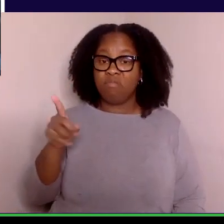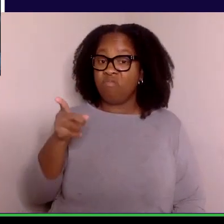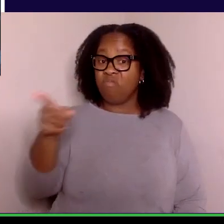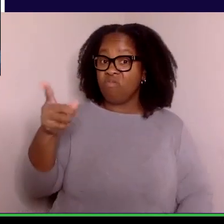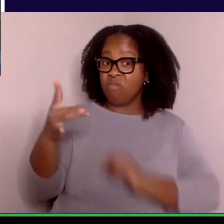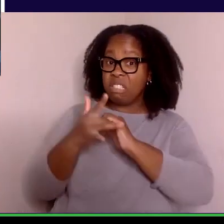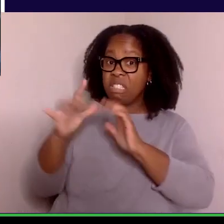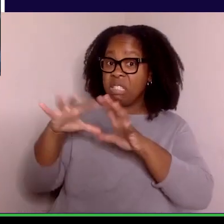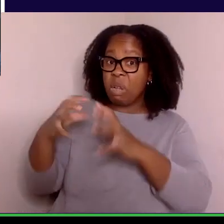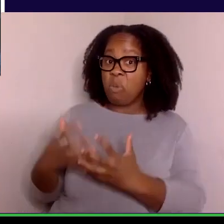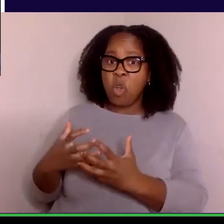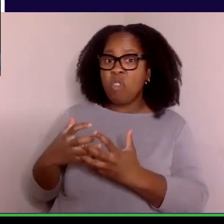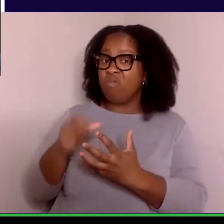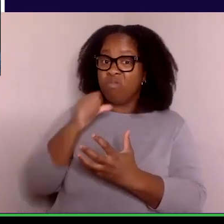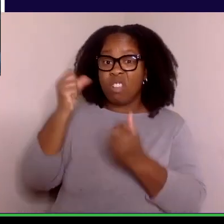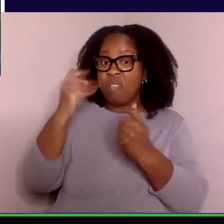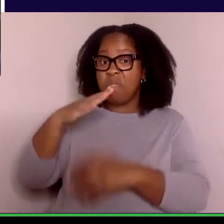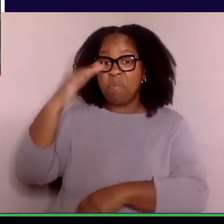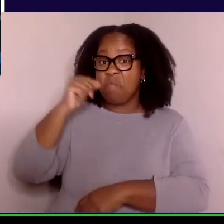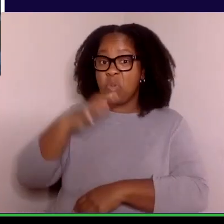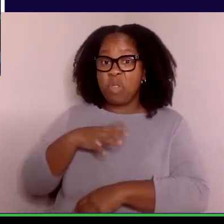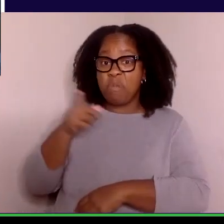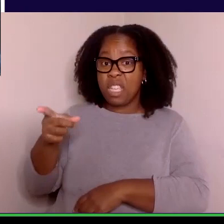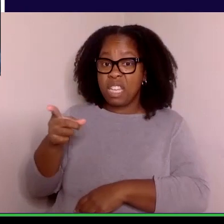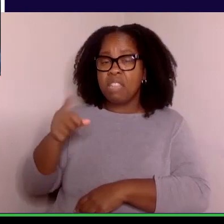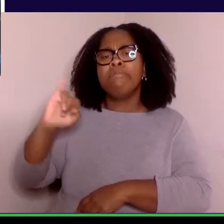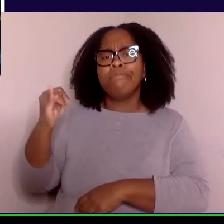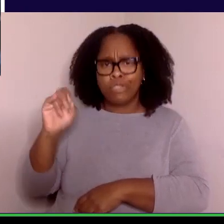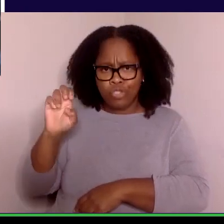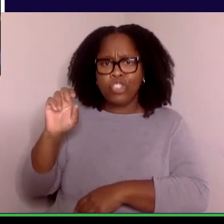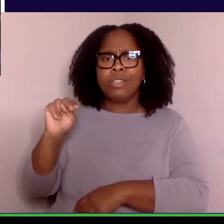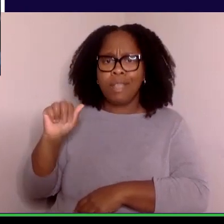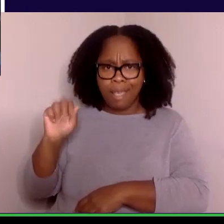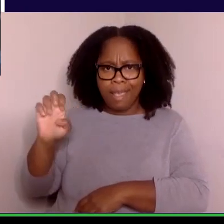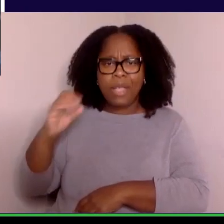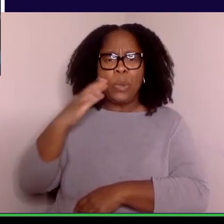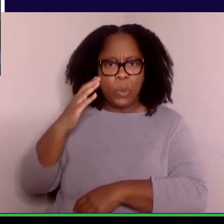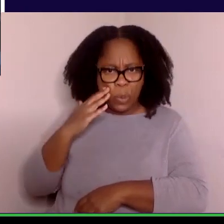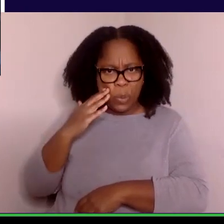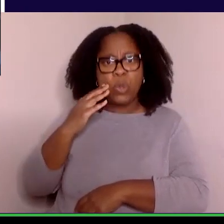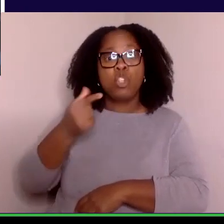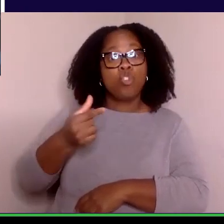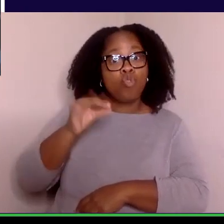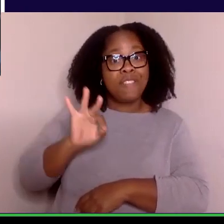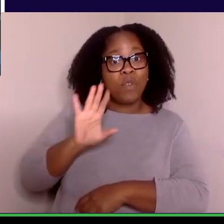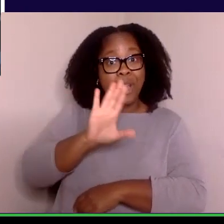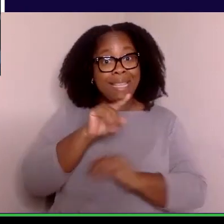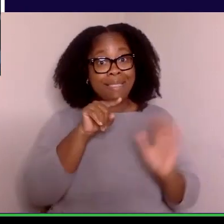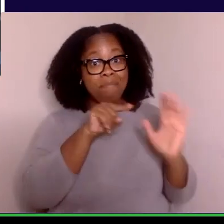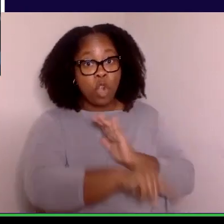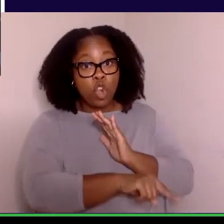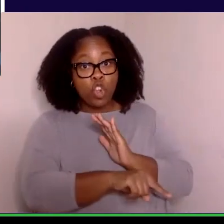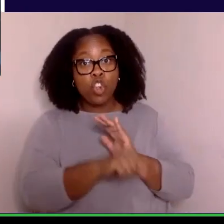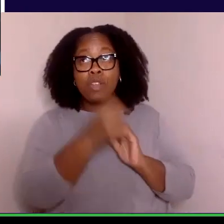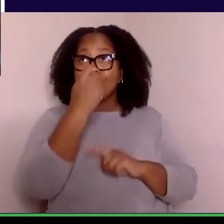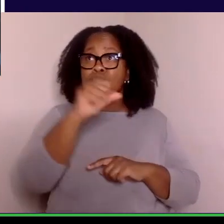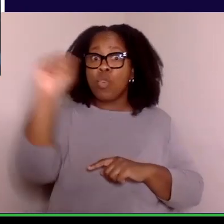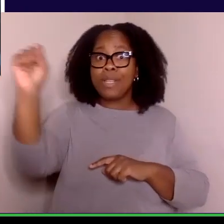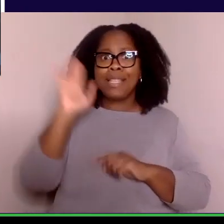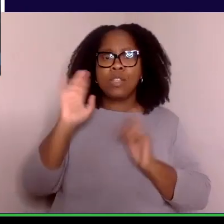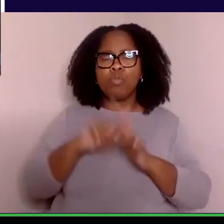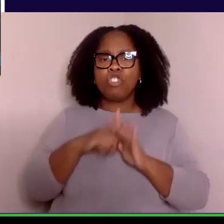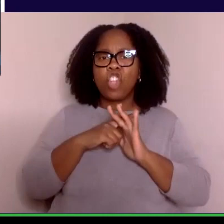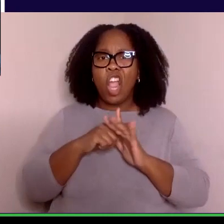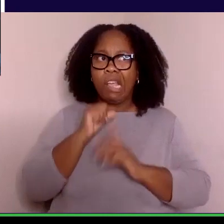world, Janae knew that Floyd's death and related protests would spark uncomfortable conversations